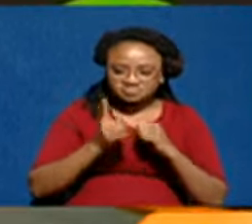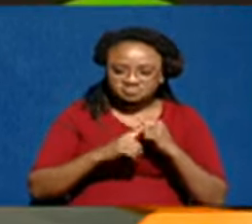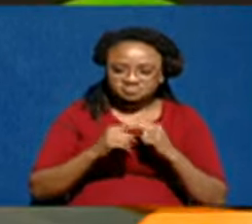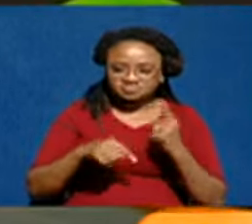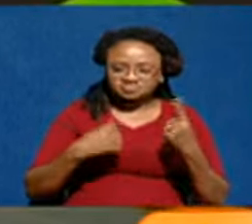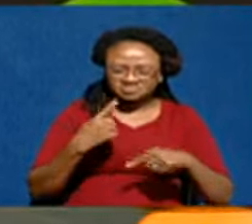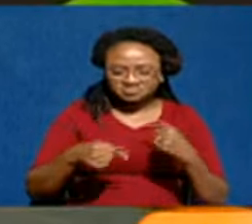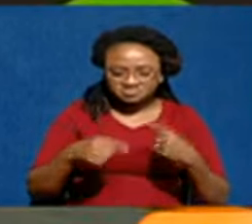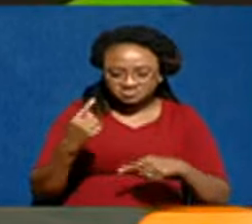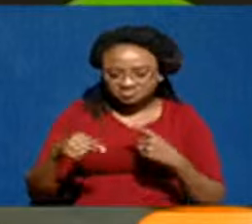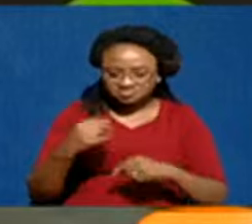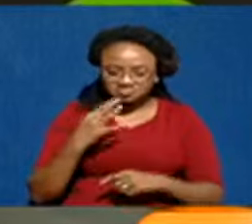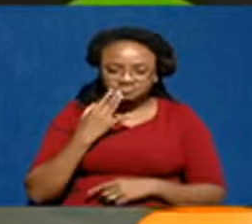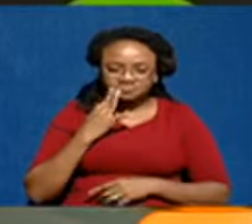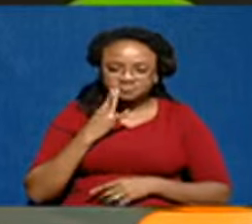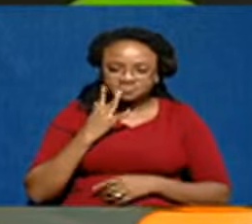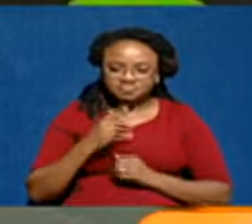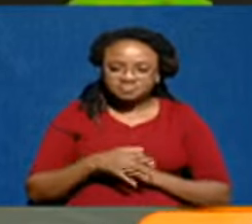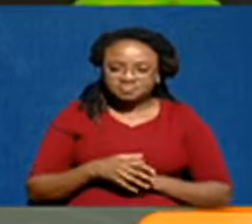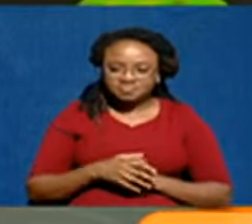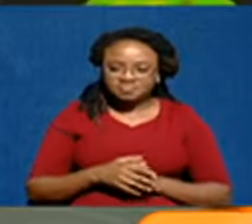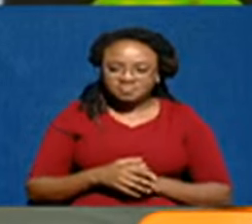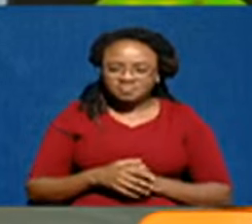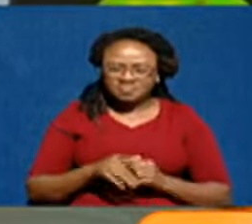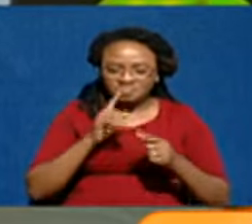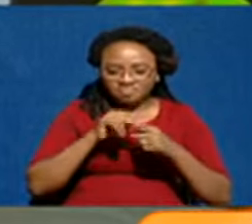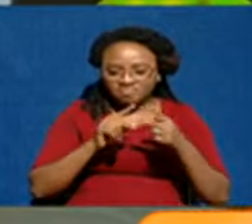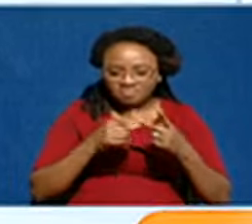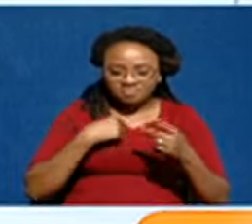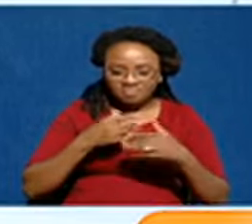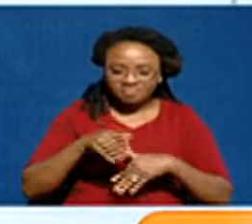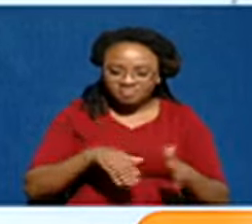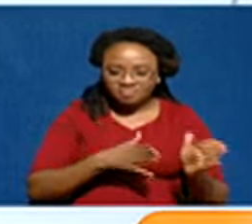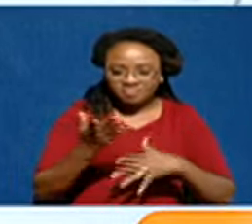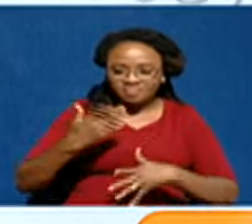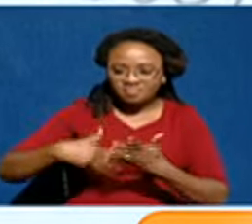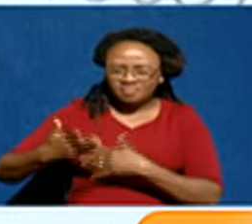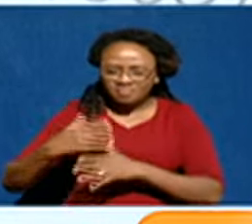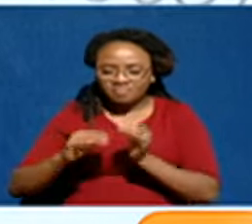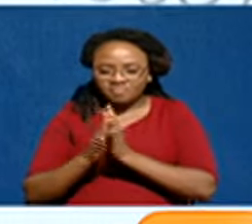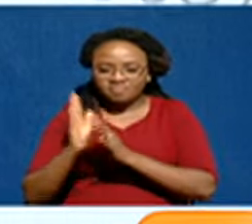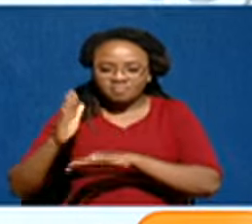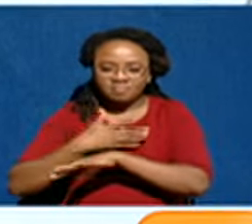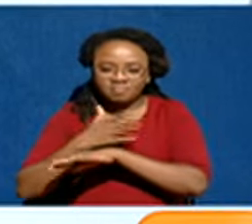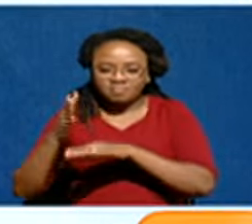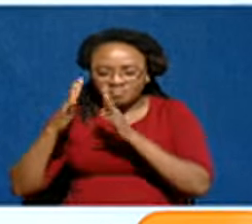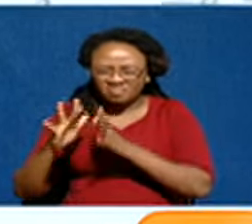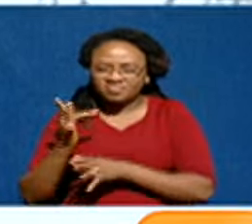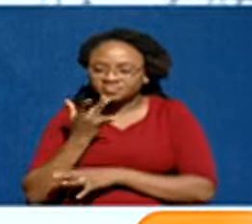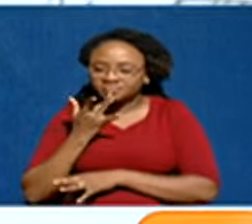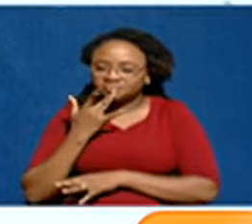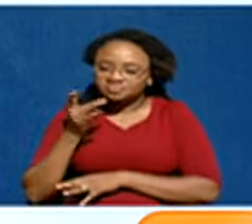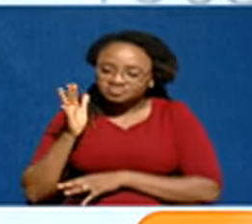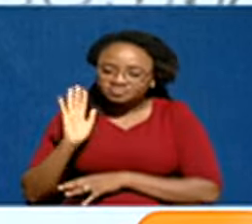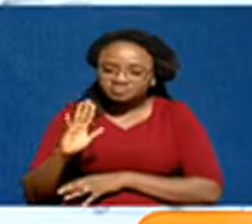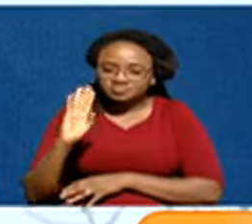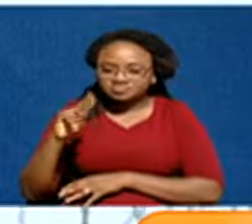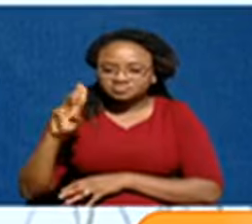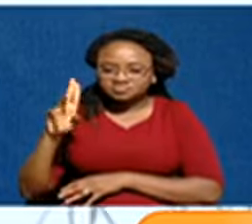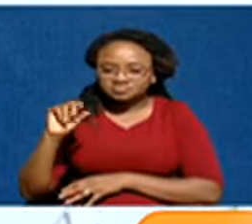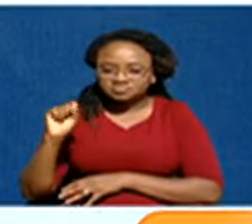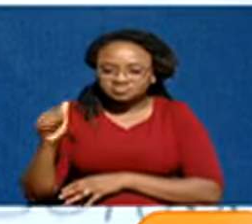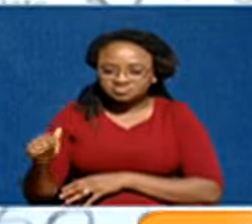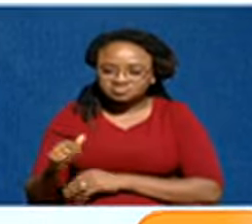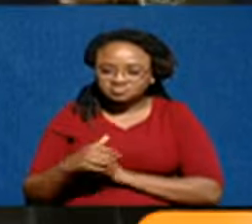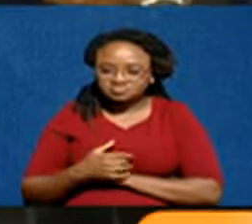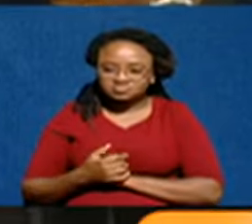Skiza promotion winners. The two also had a chance to interact with their favorite music artist, Musa Jakadala, in our citizen